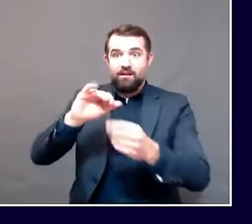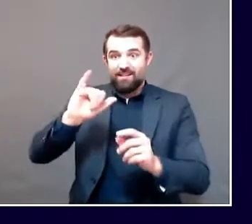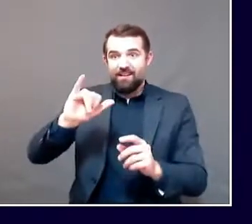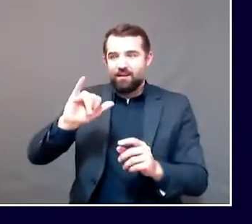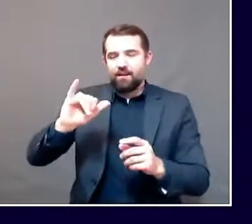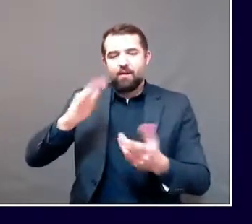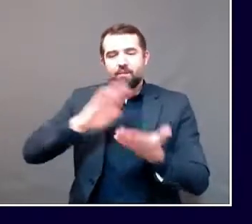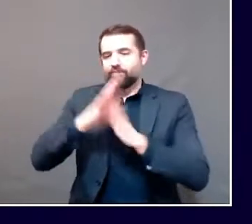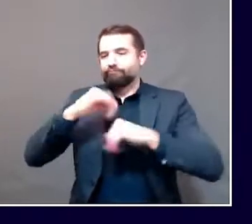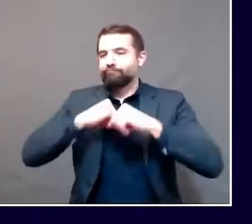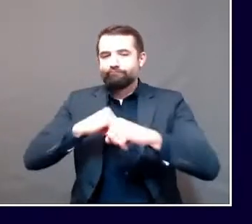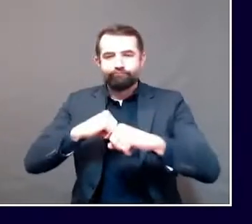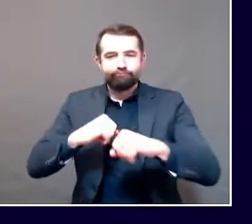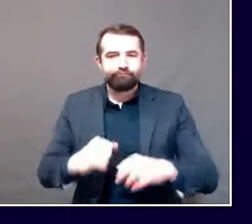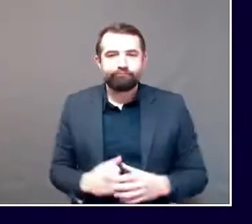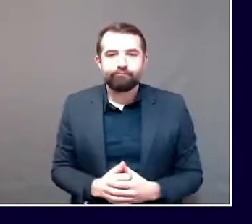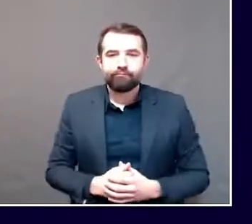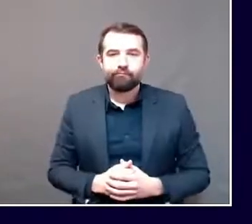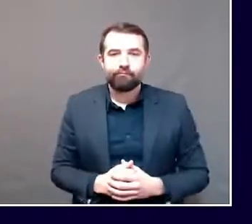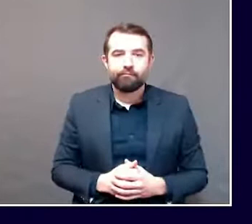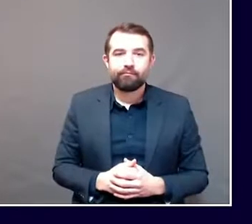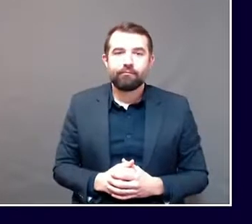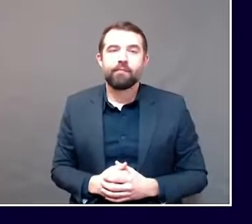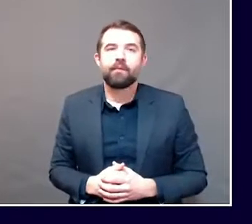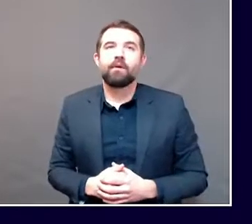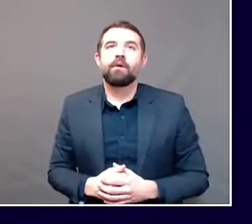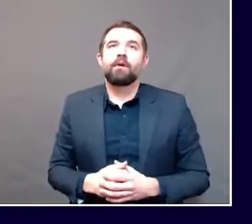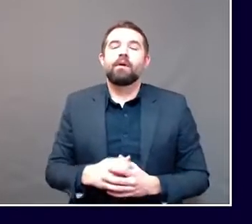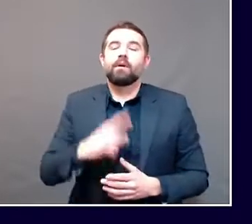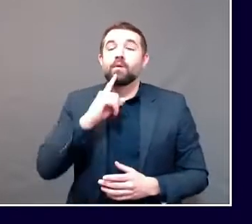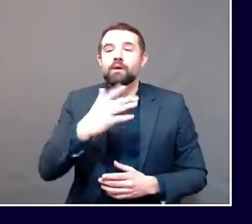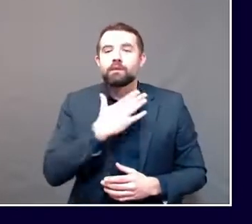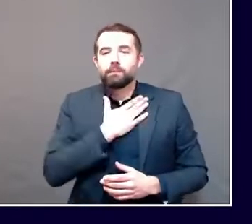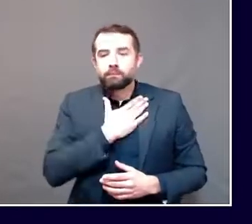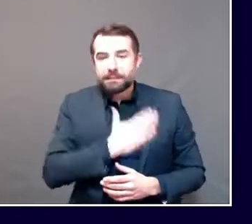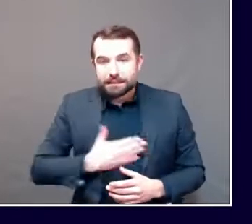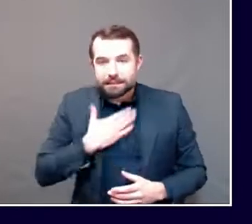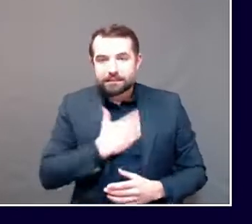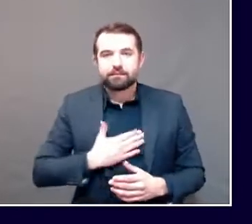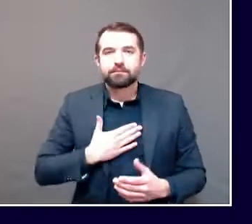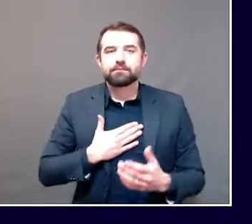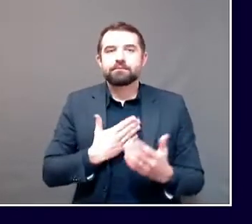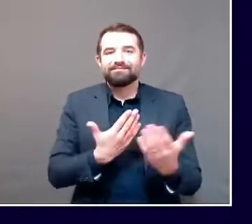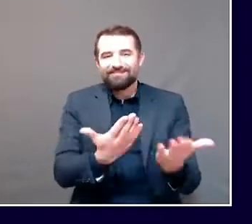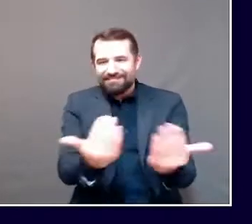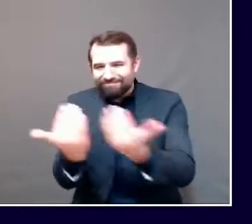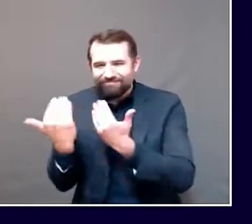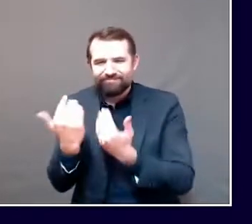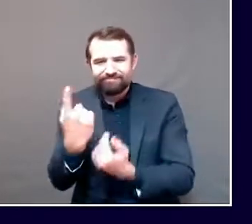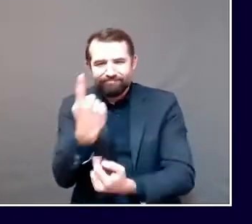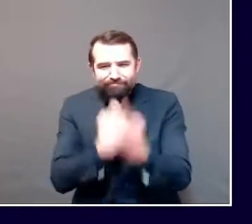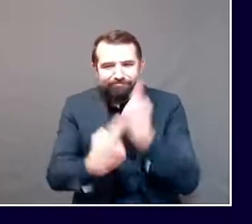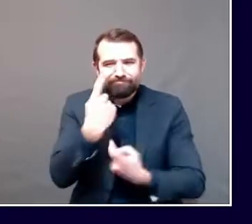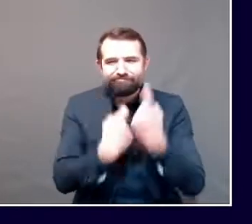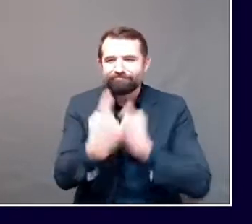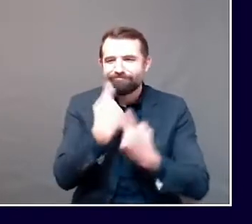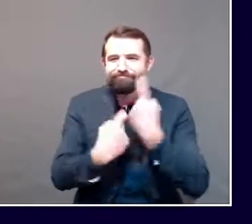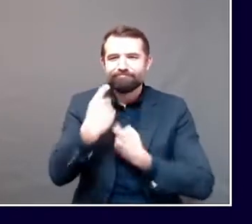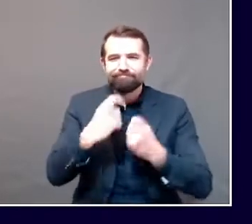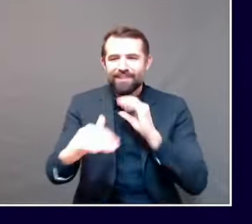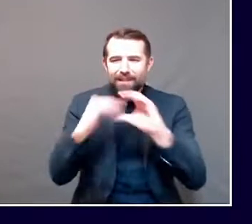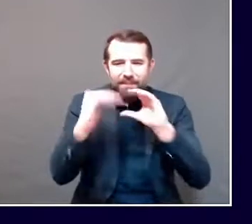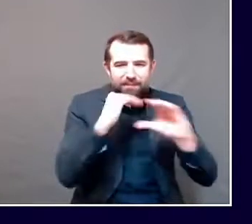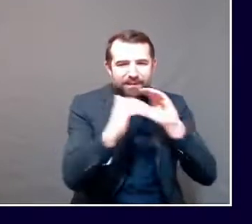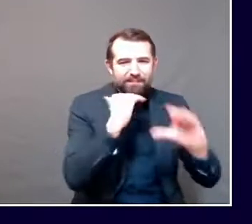vaccine. Please keep your questions coming. We try to make sure we take a look at those. And for ones that we